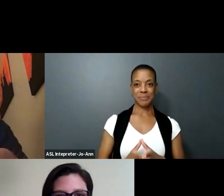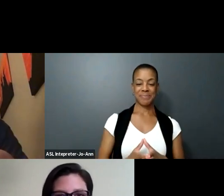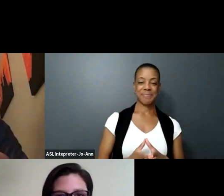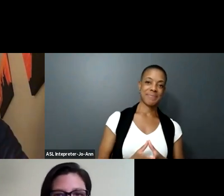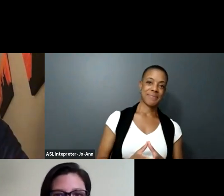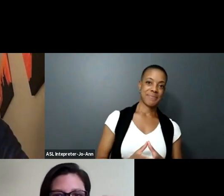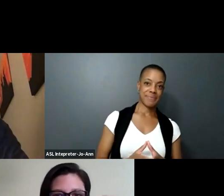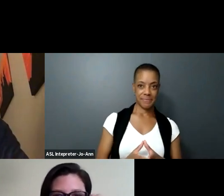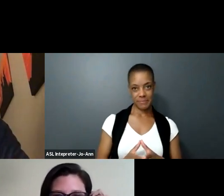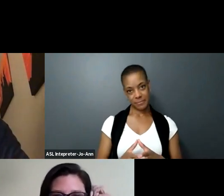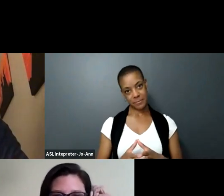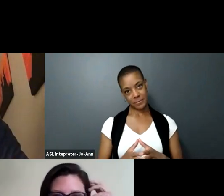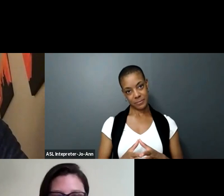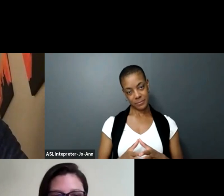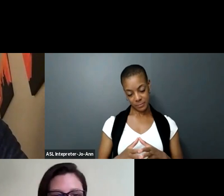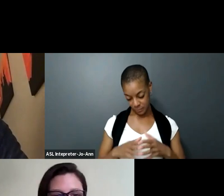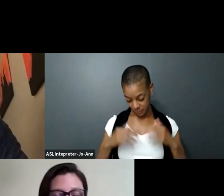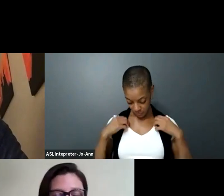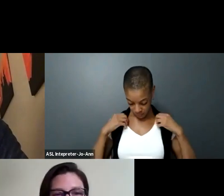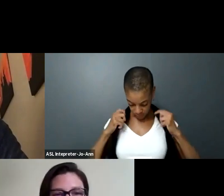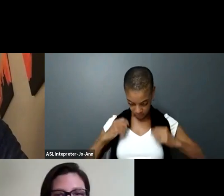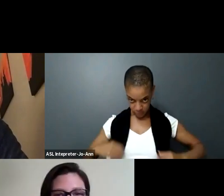Let me just pull it up here.